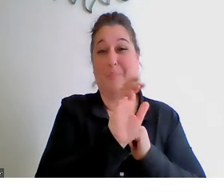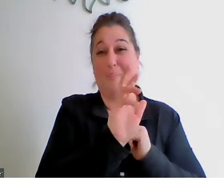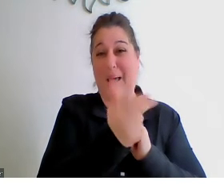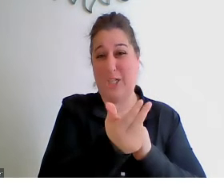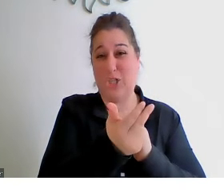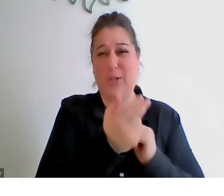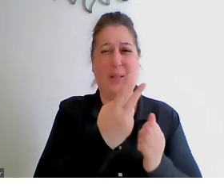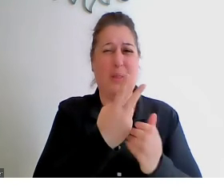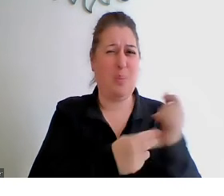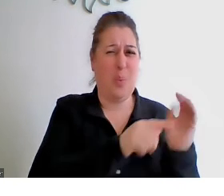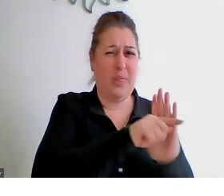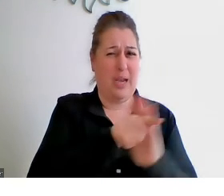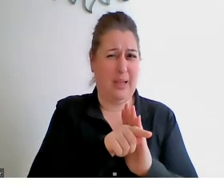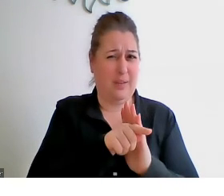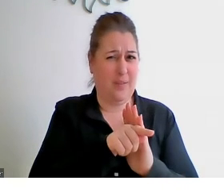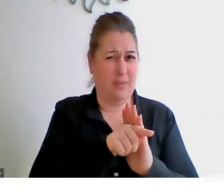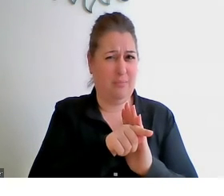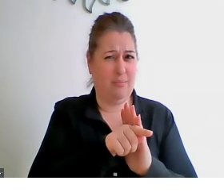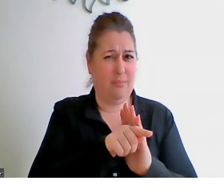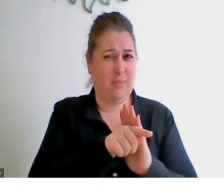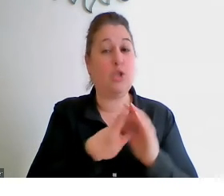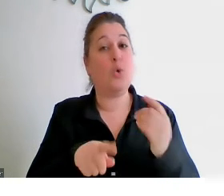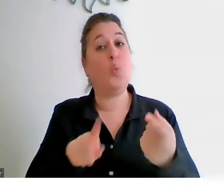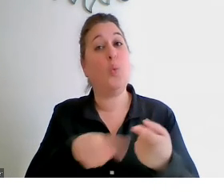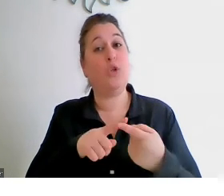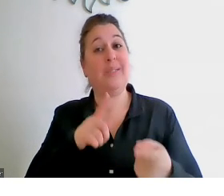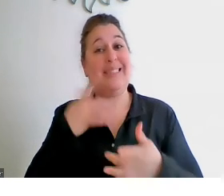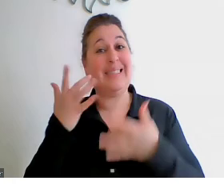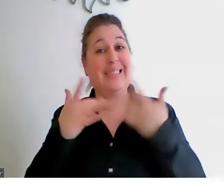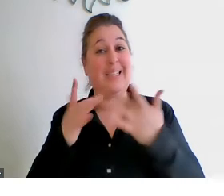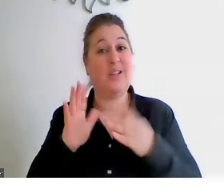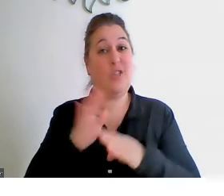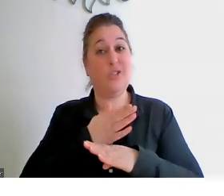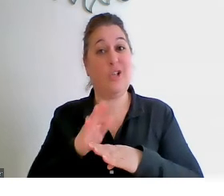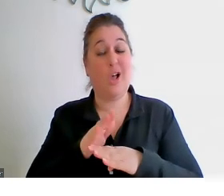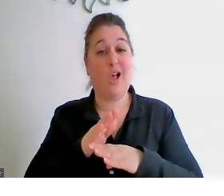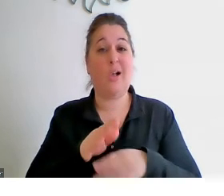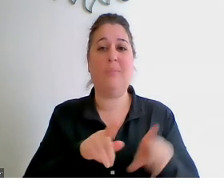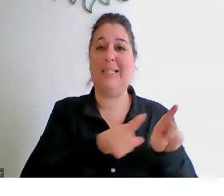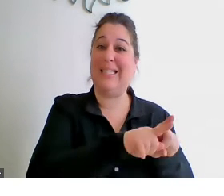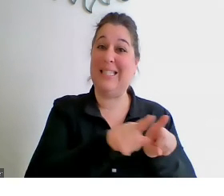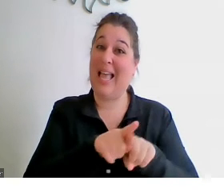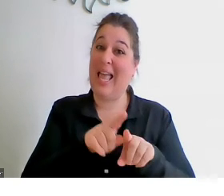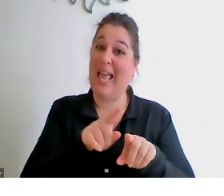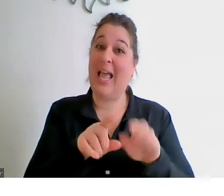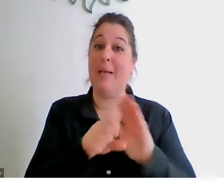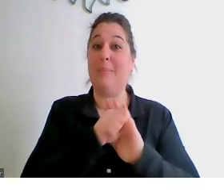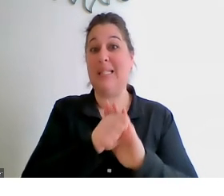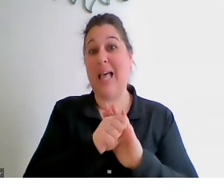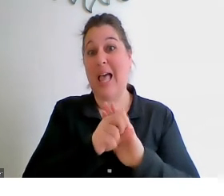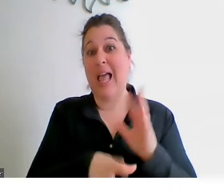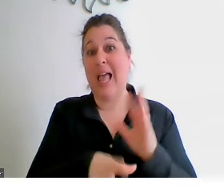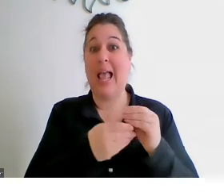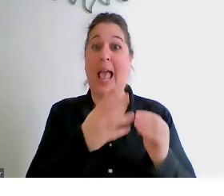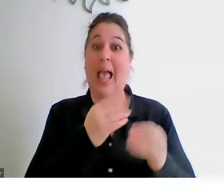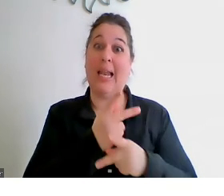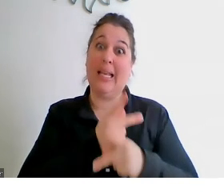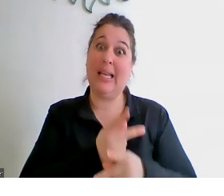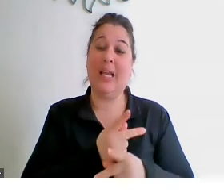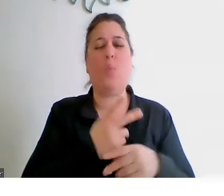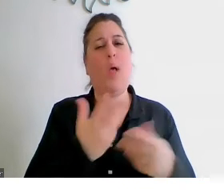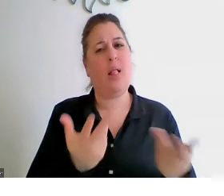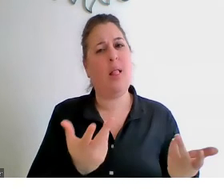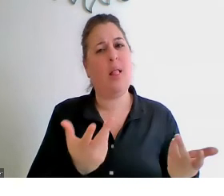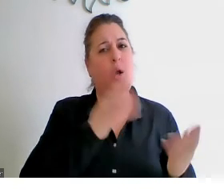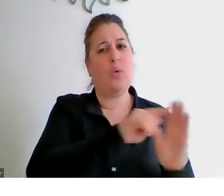have -20 minus 13. Do not use a number line or jar. Okay, same sign, add, and